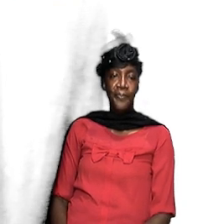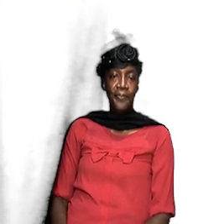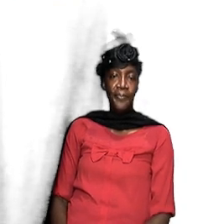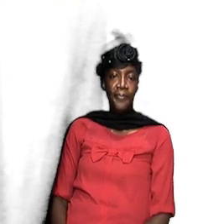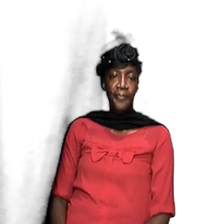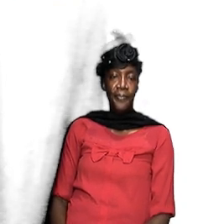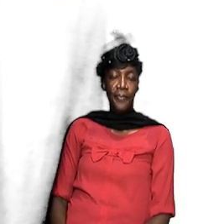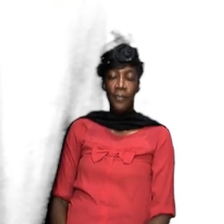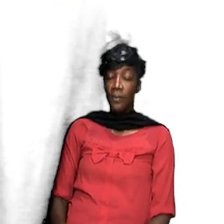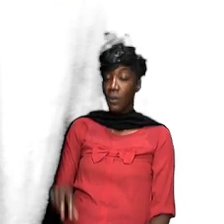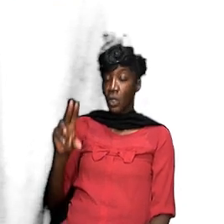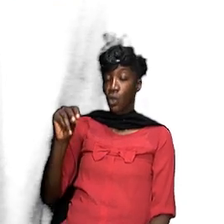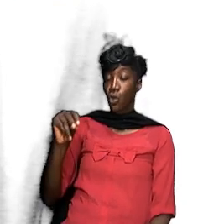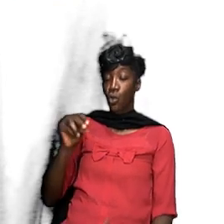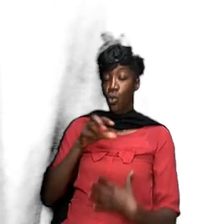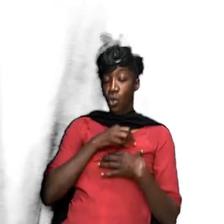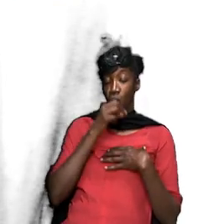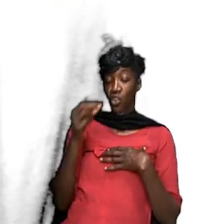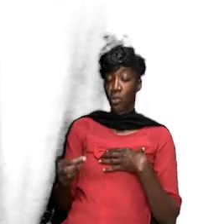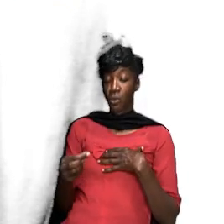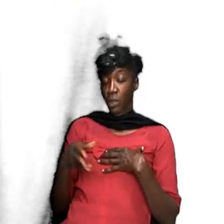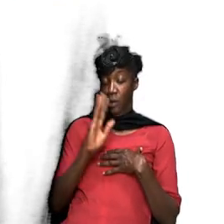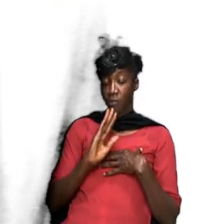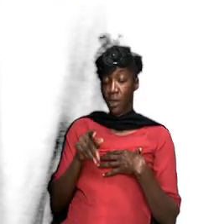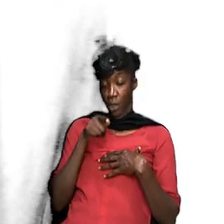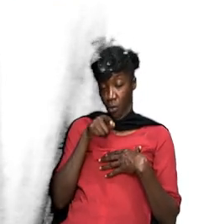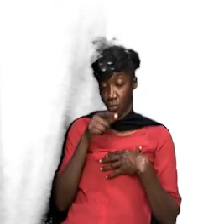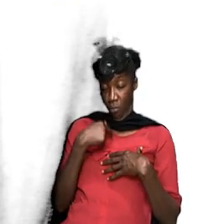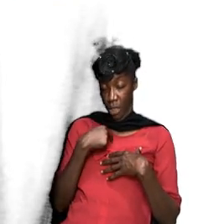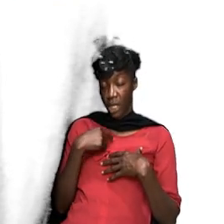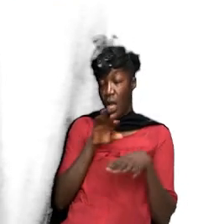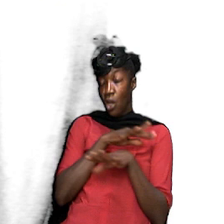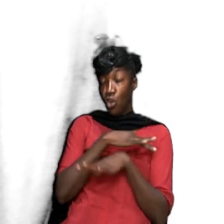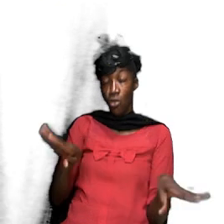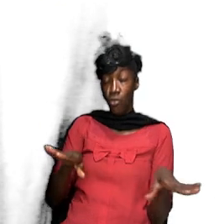And without the spirit of God, we are none of his.